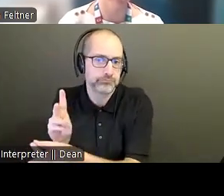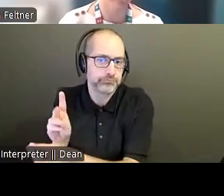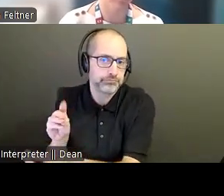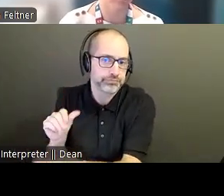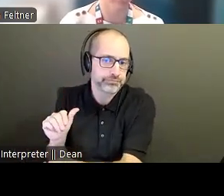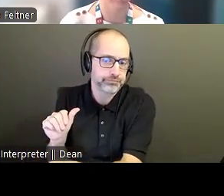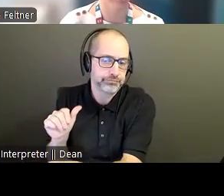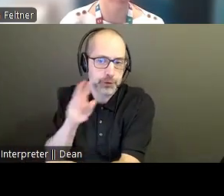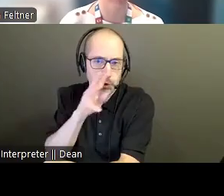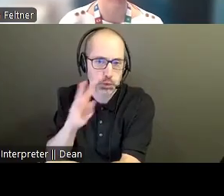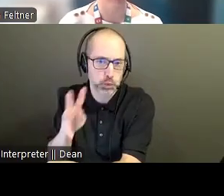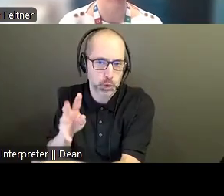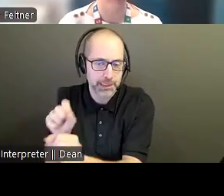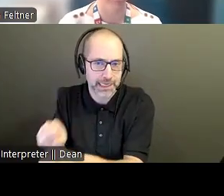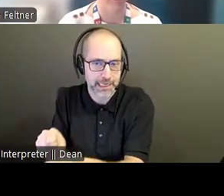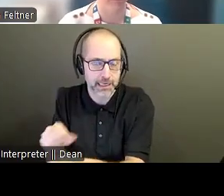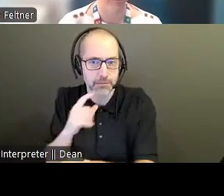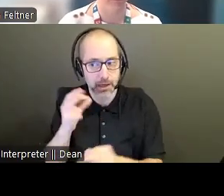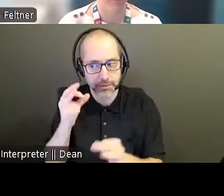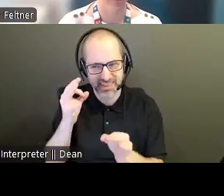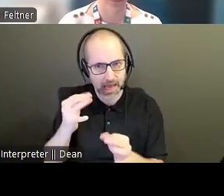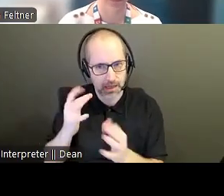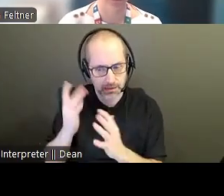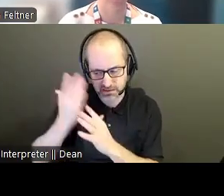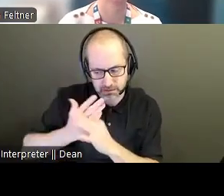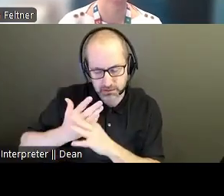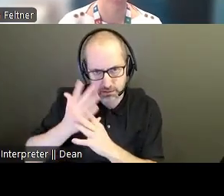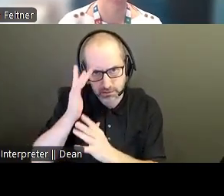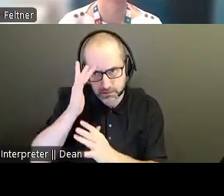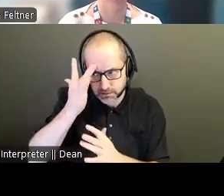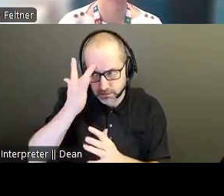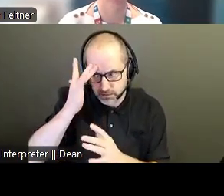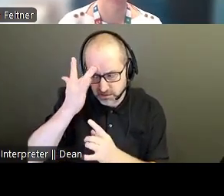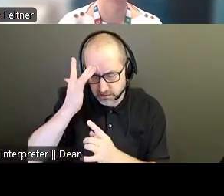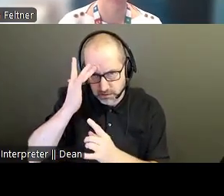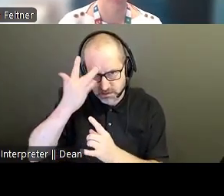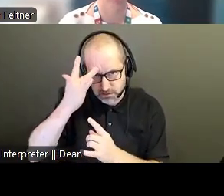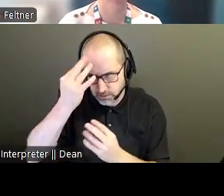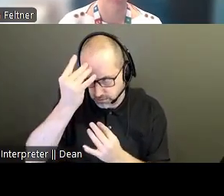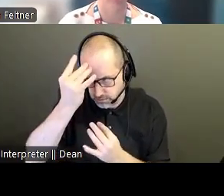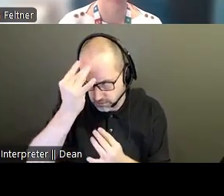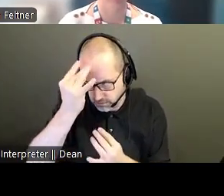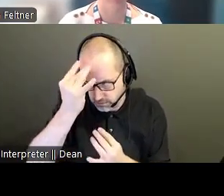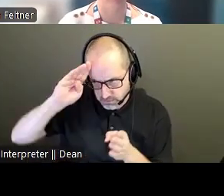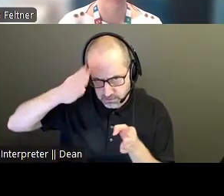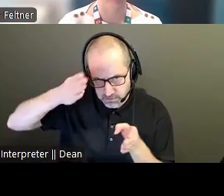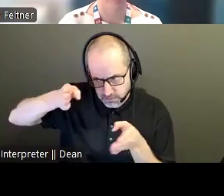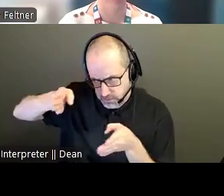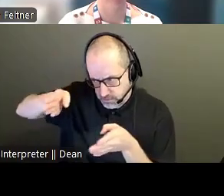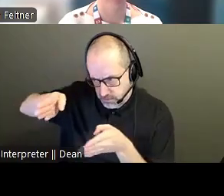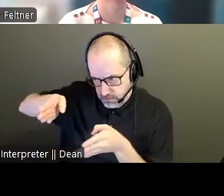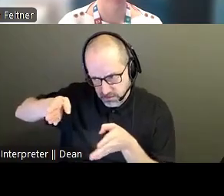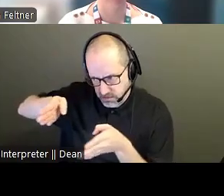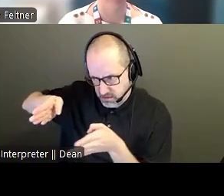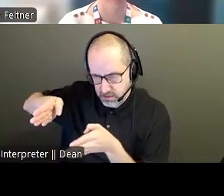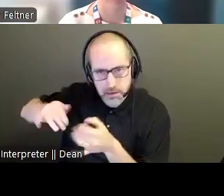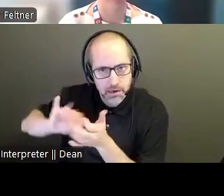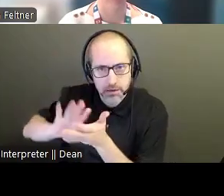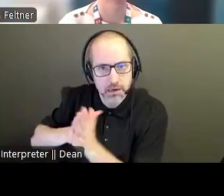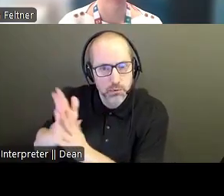or like a loop of negative emotions that can make the tinnitus, or this new sound that we're listening